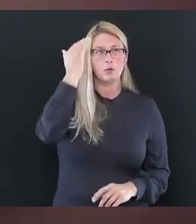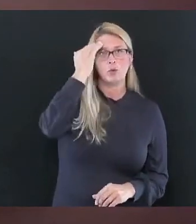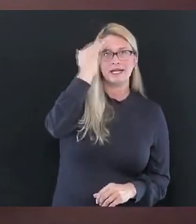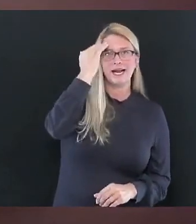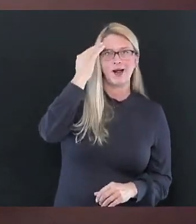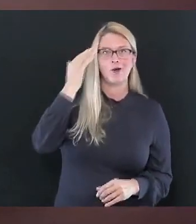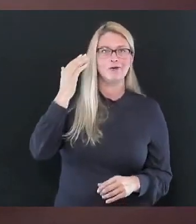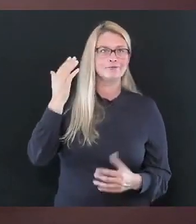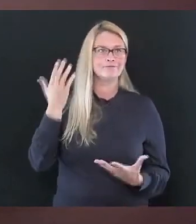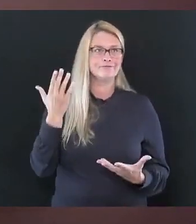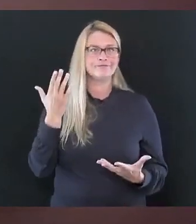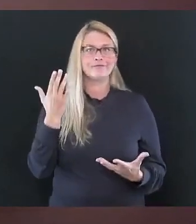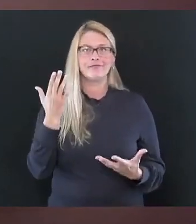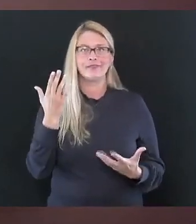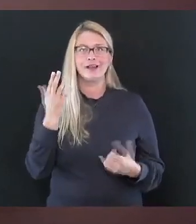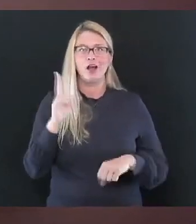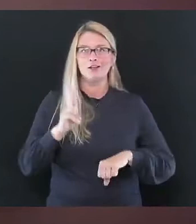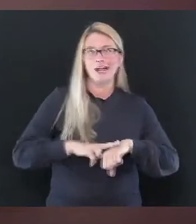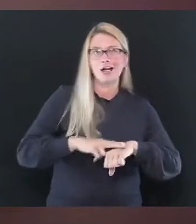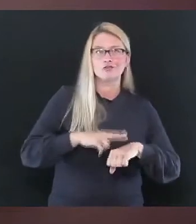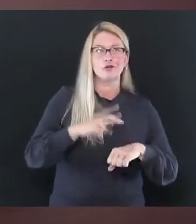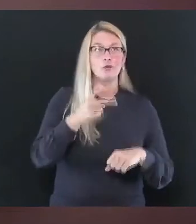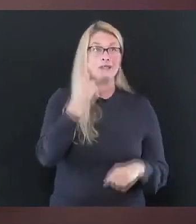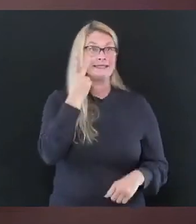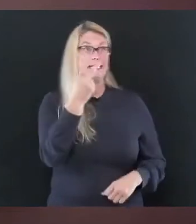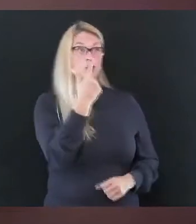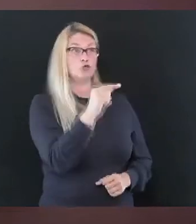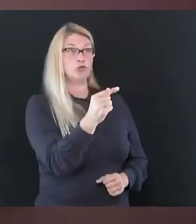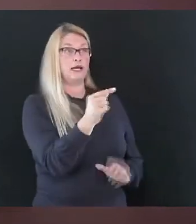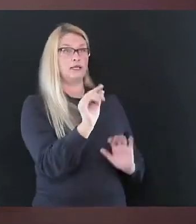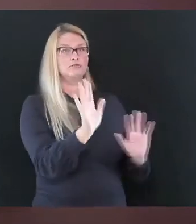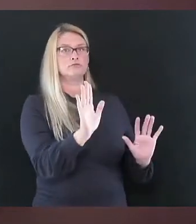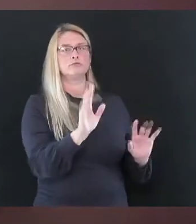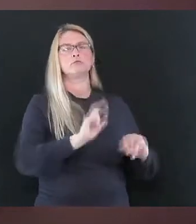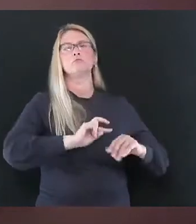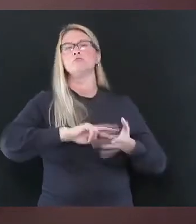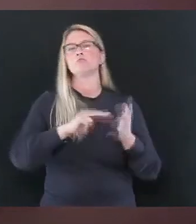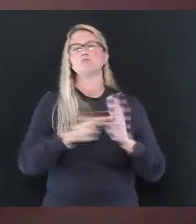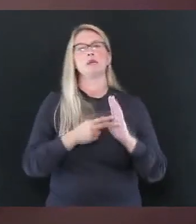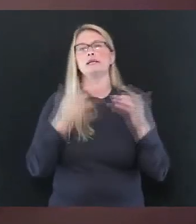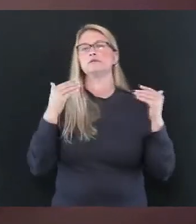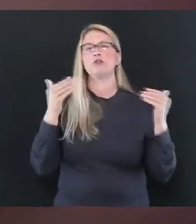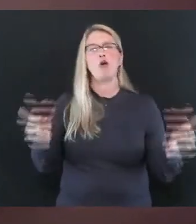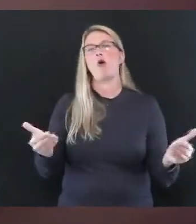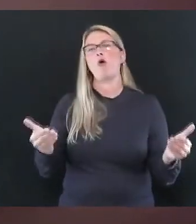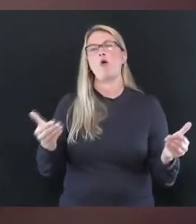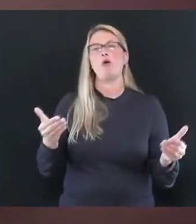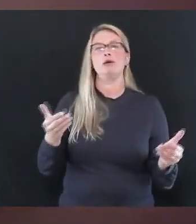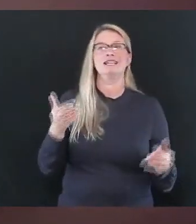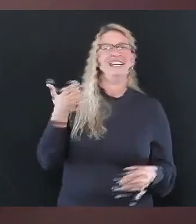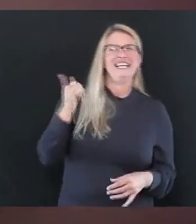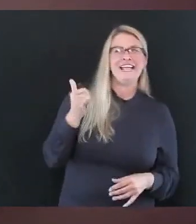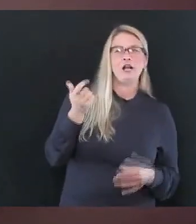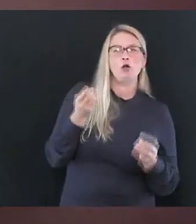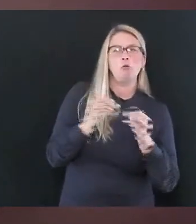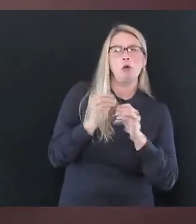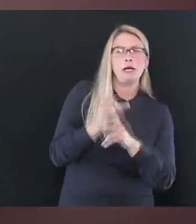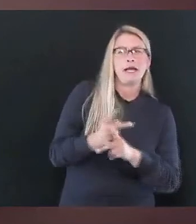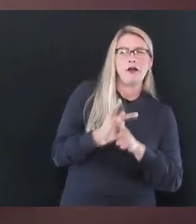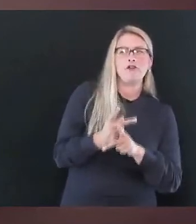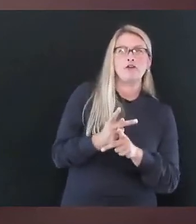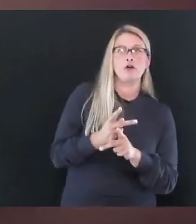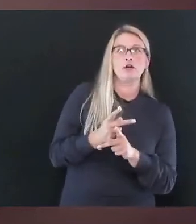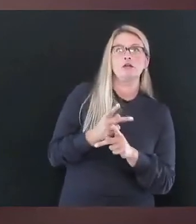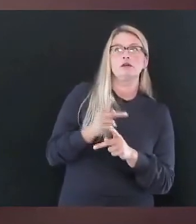nature to look at a color and go like, okay, it's green, I can just boom, go through. Yellow, I have to be a little careful. And then we have